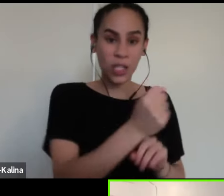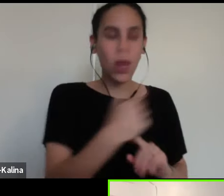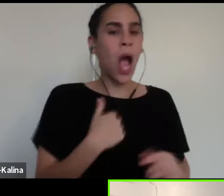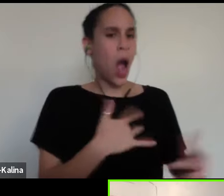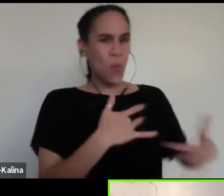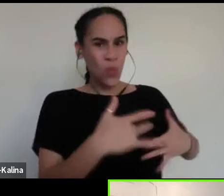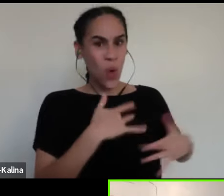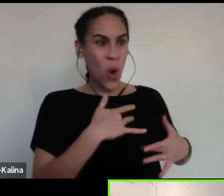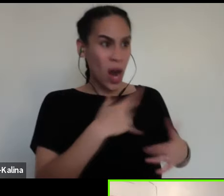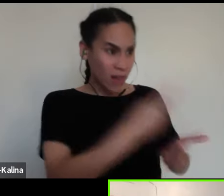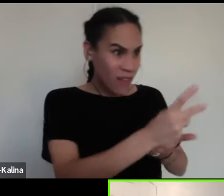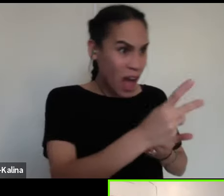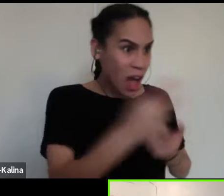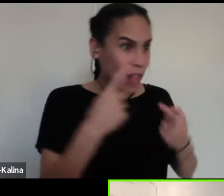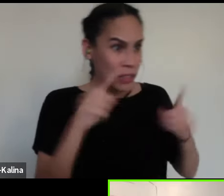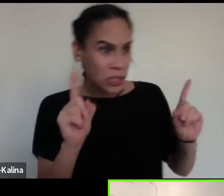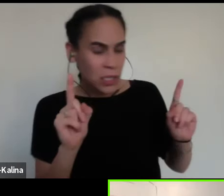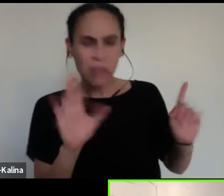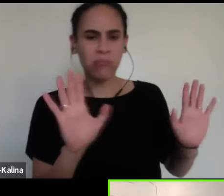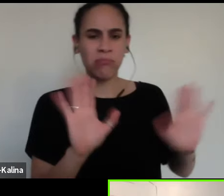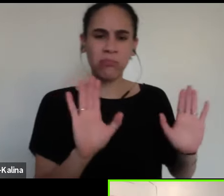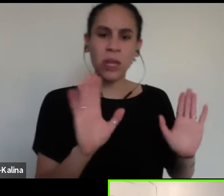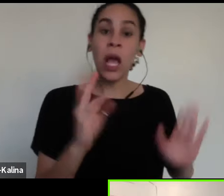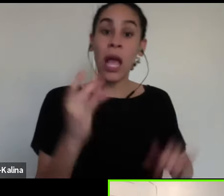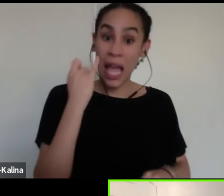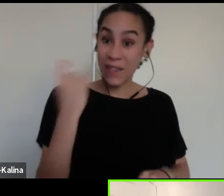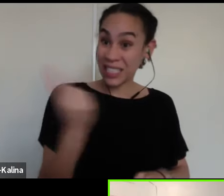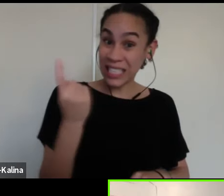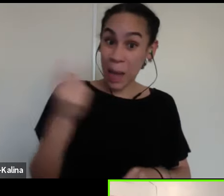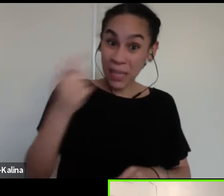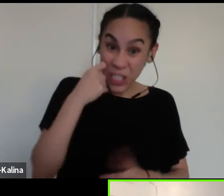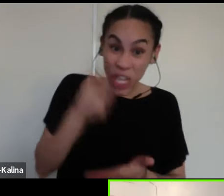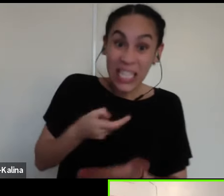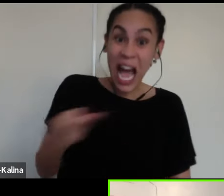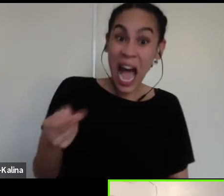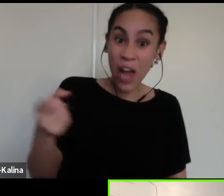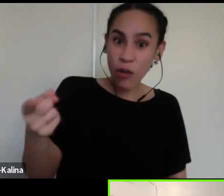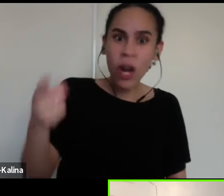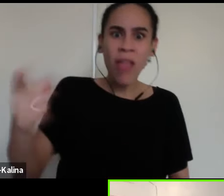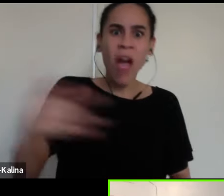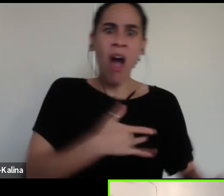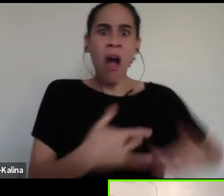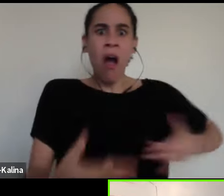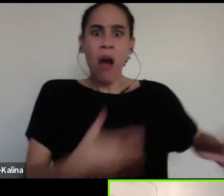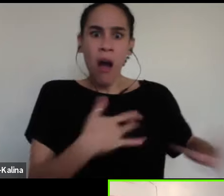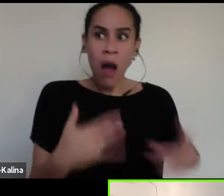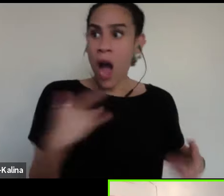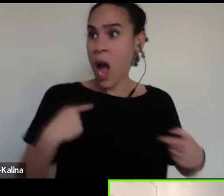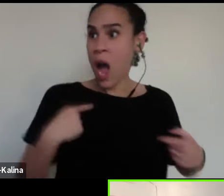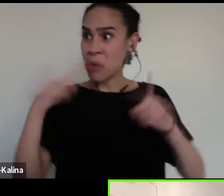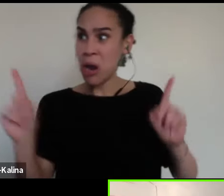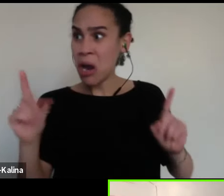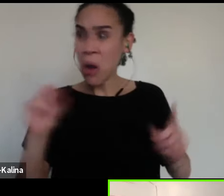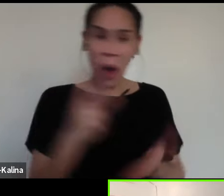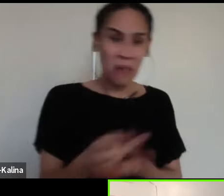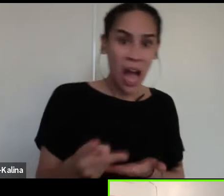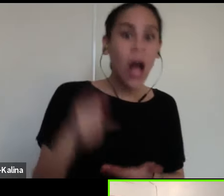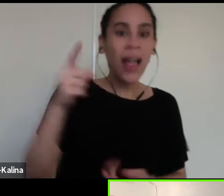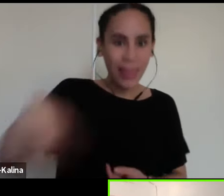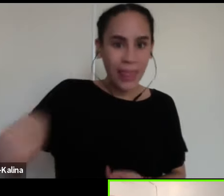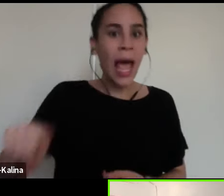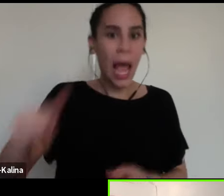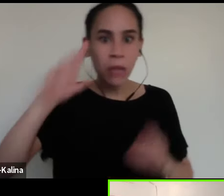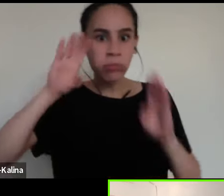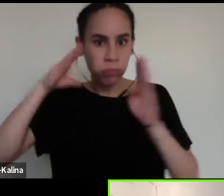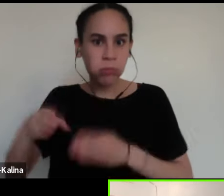know, it's like part of me. But somebody you just hired is extremely worried about whether or not they made a thing work. They're extremely worried about that. And so if